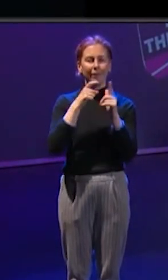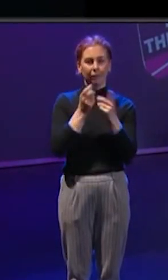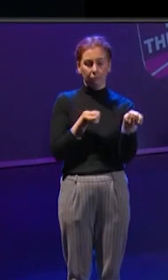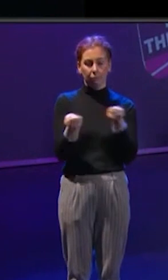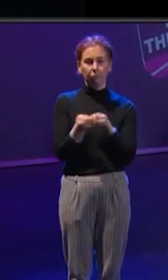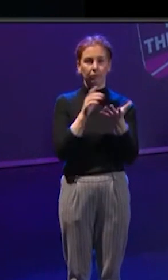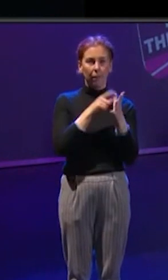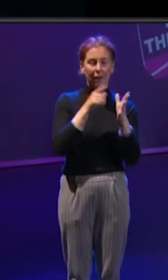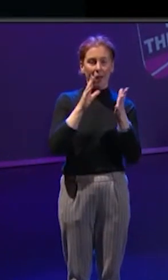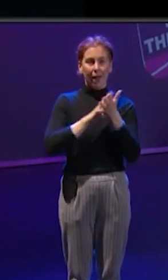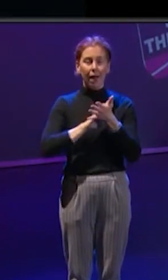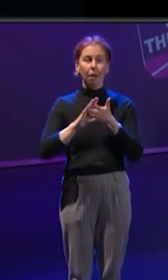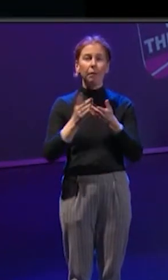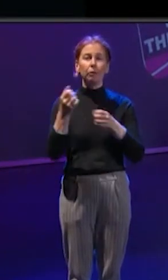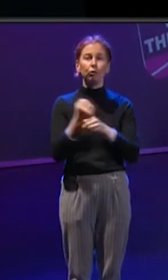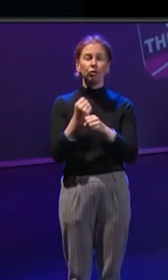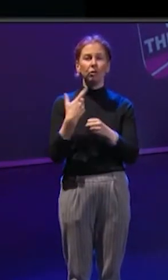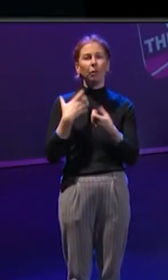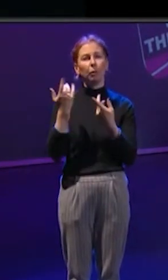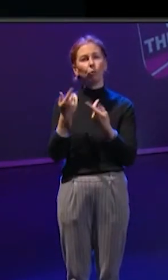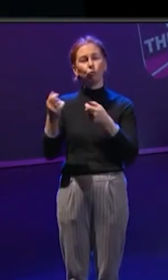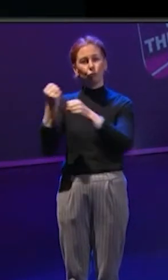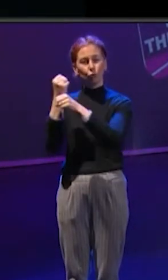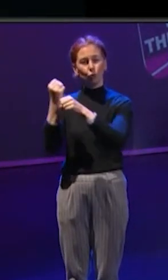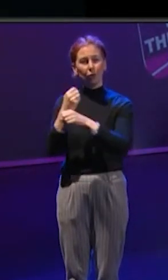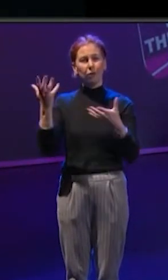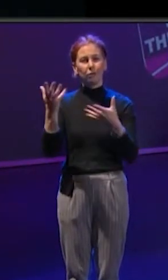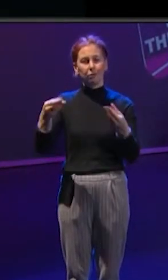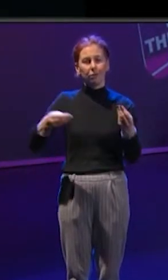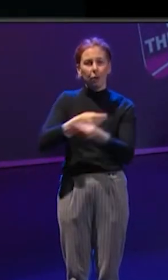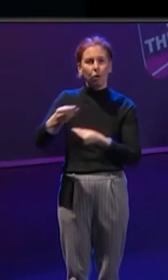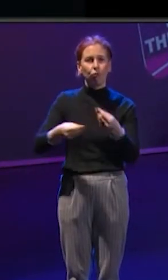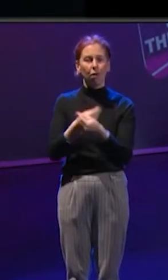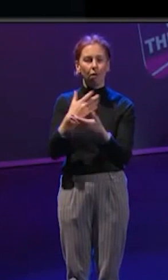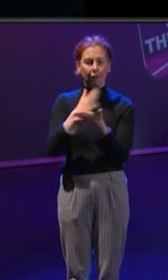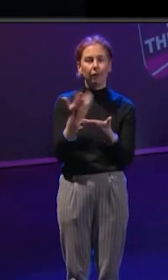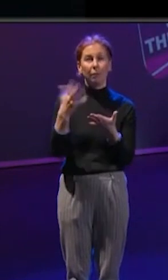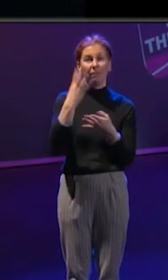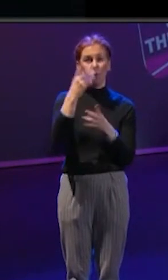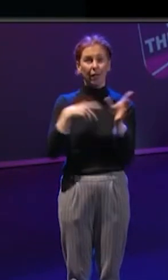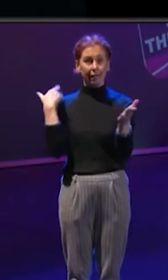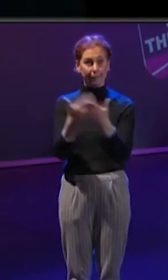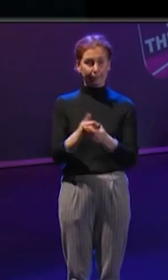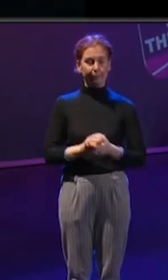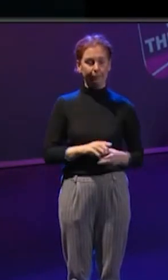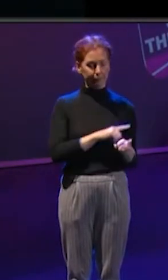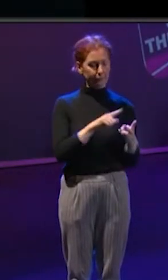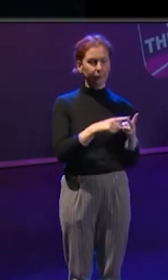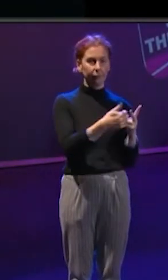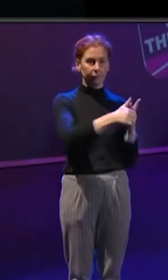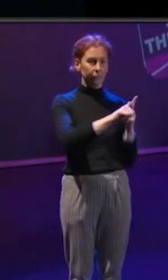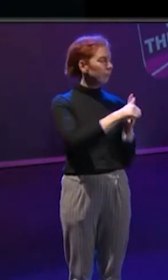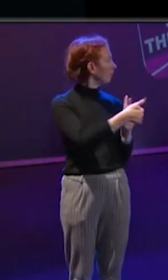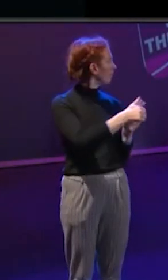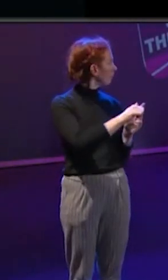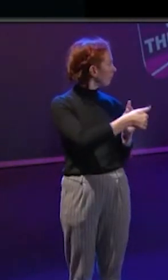I'm a creative producer, mainly in the commercial sector, and I've been doing this for 4 years now. My name is Reece. I am